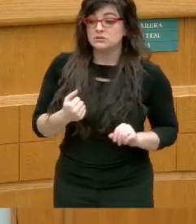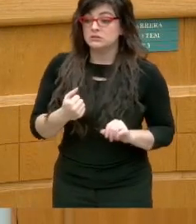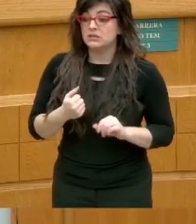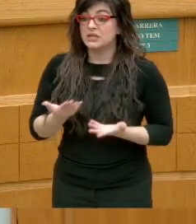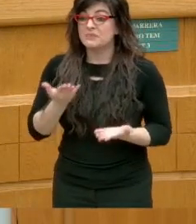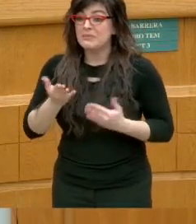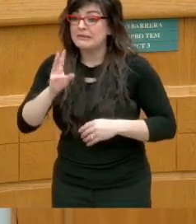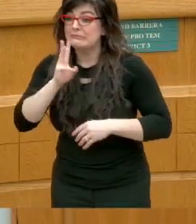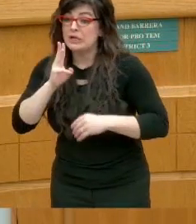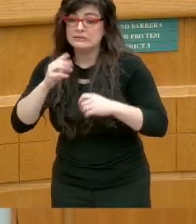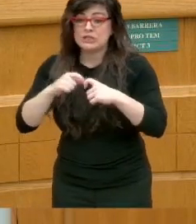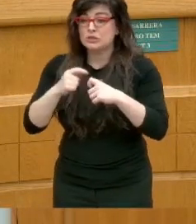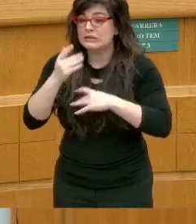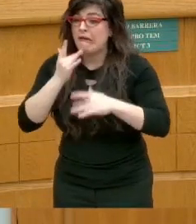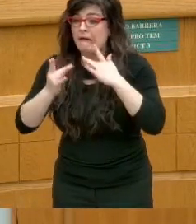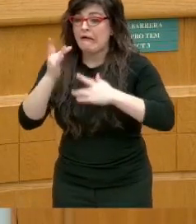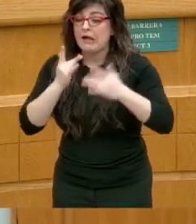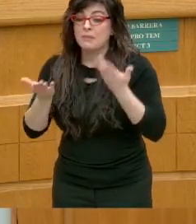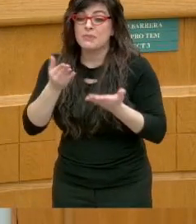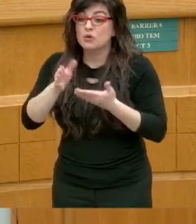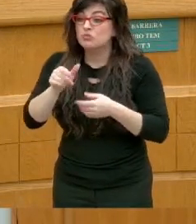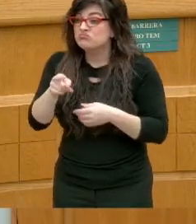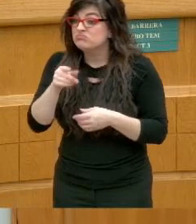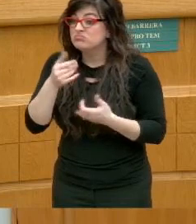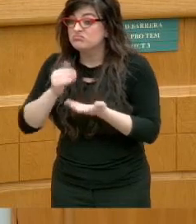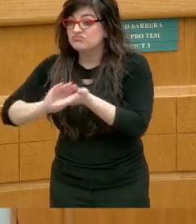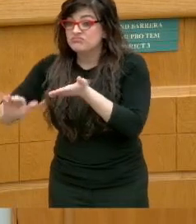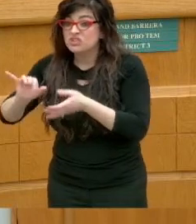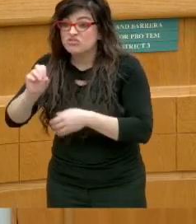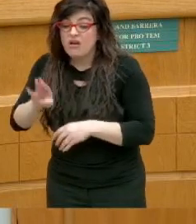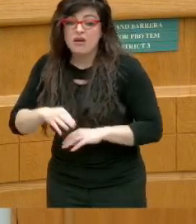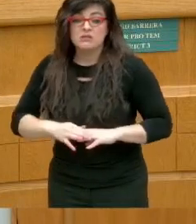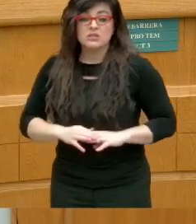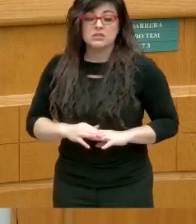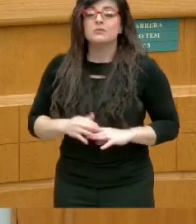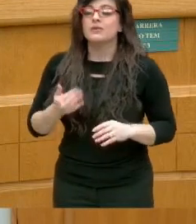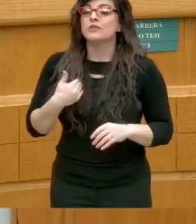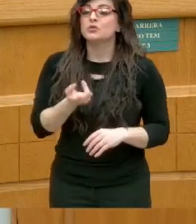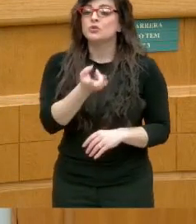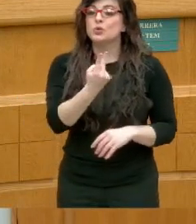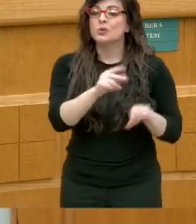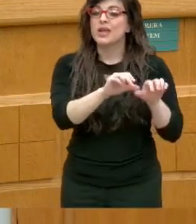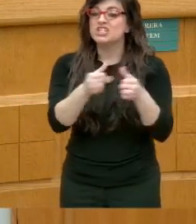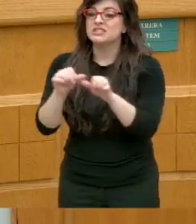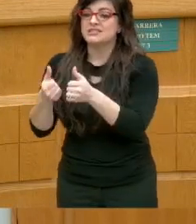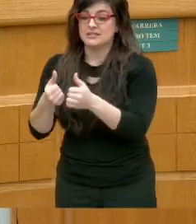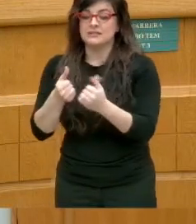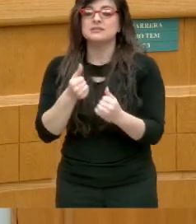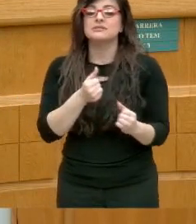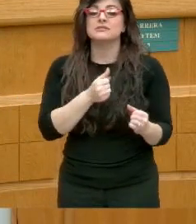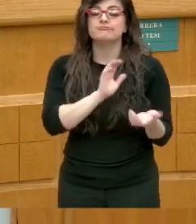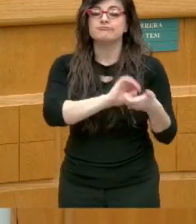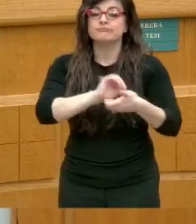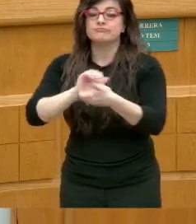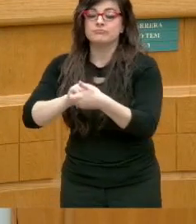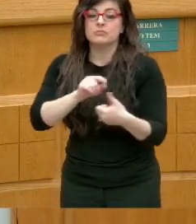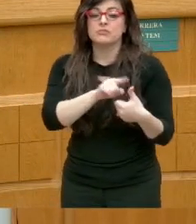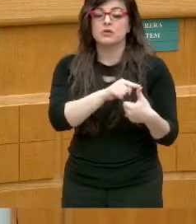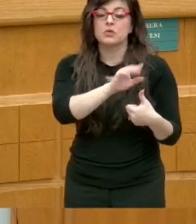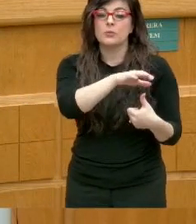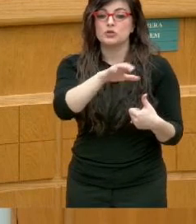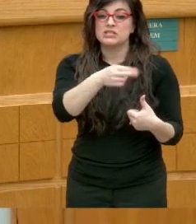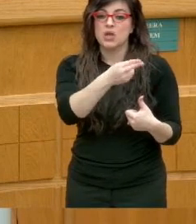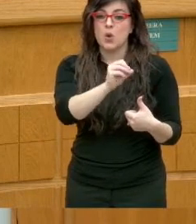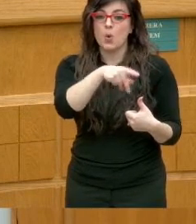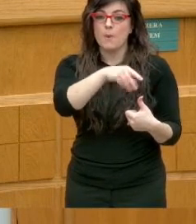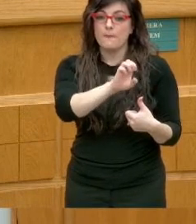lost wages, lost job, there's 2 agencies that we've contracted with, the Corpus Christi Hope House and the Salvation Army.